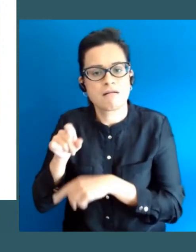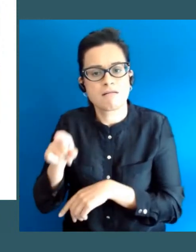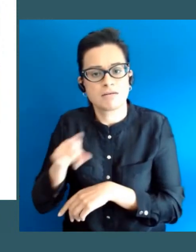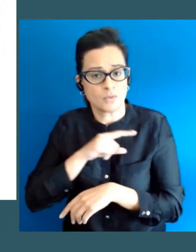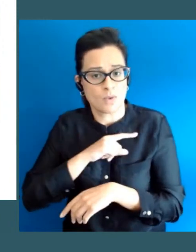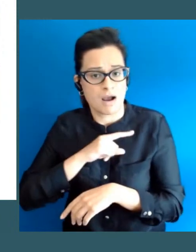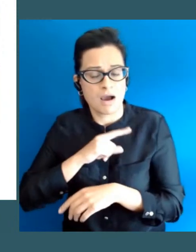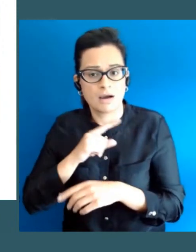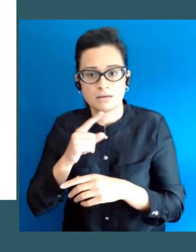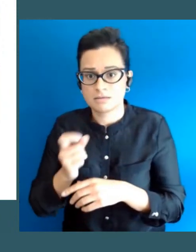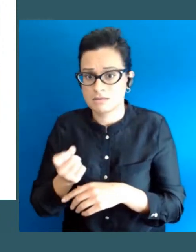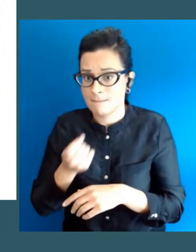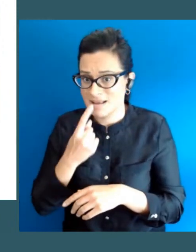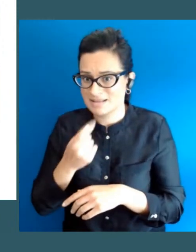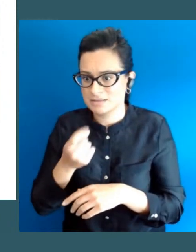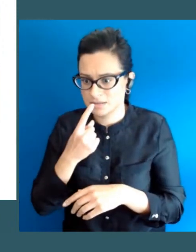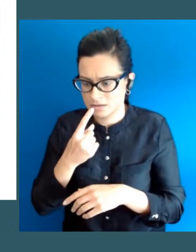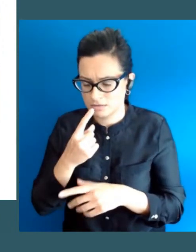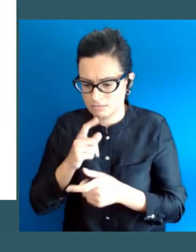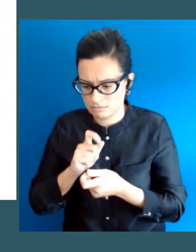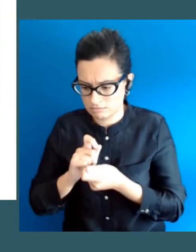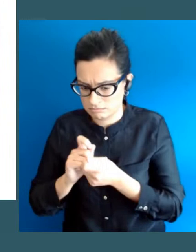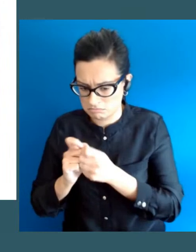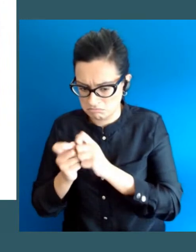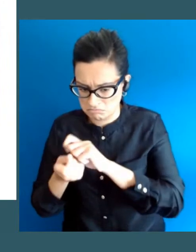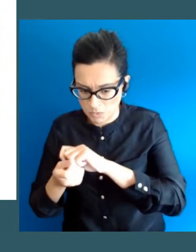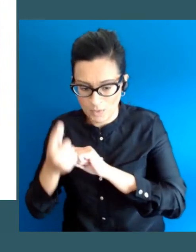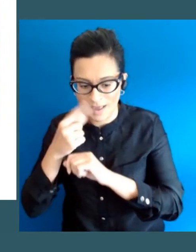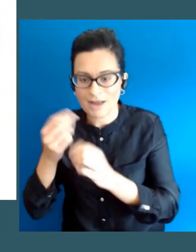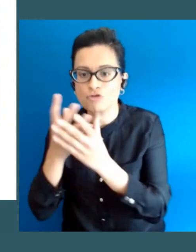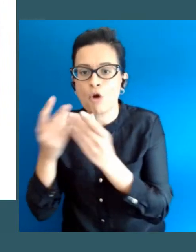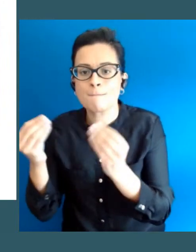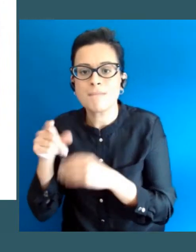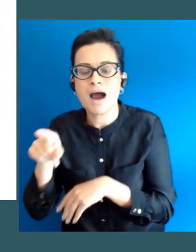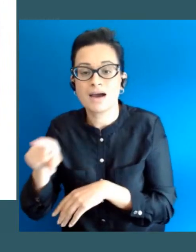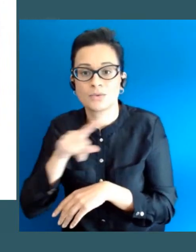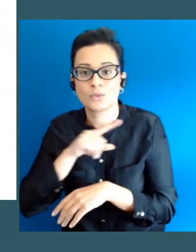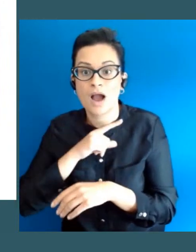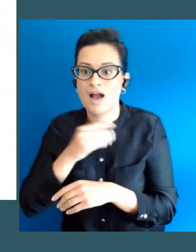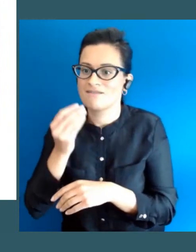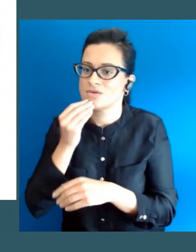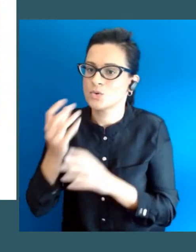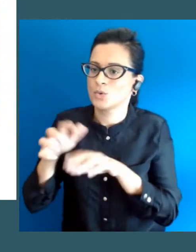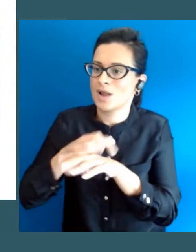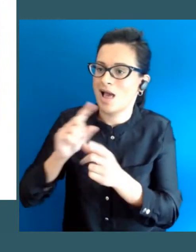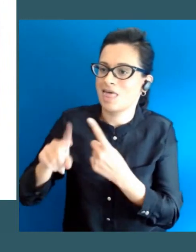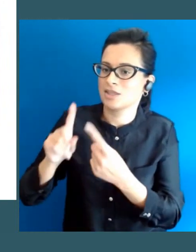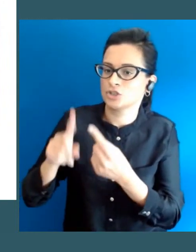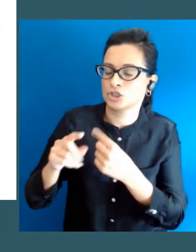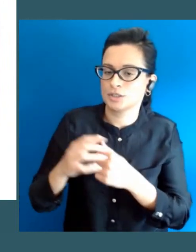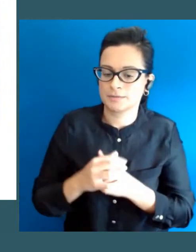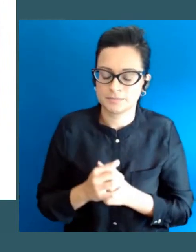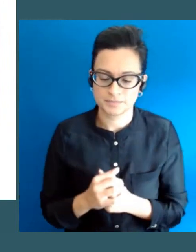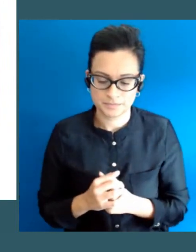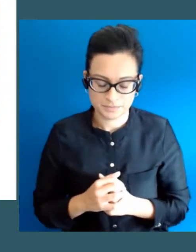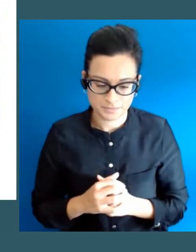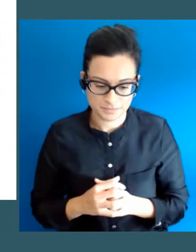medicines developed to try and combat food allergy. So this concept